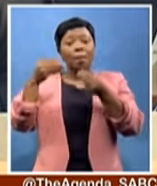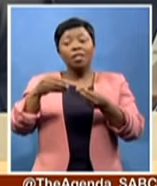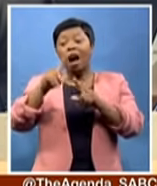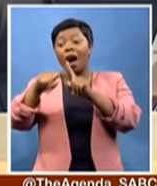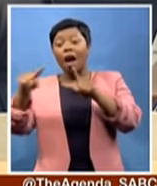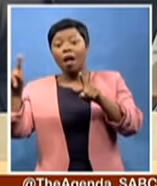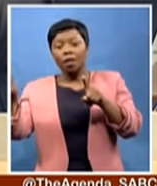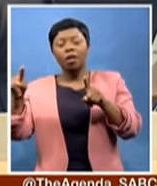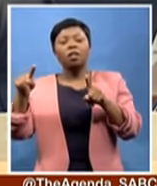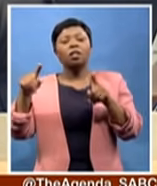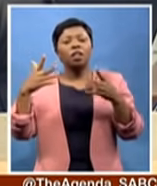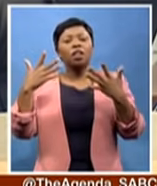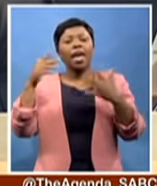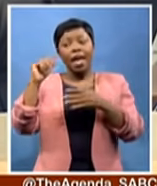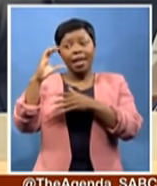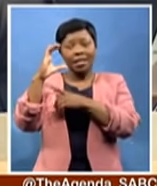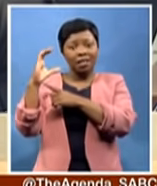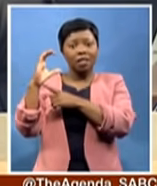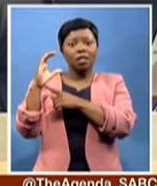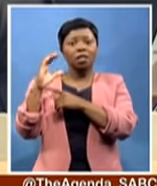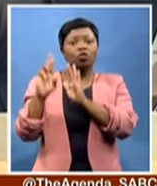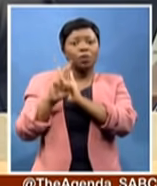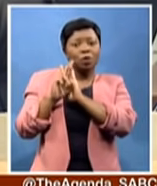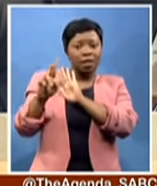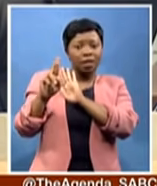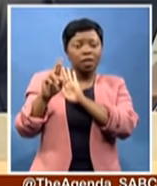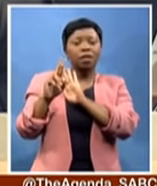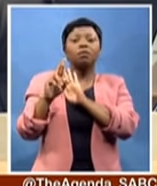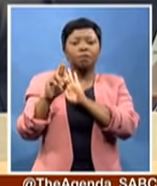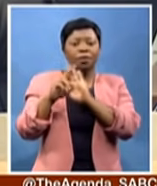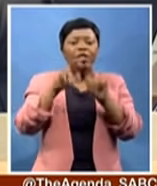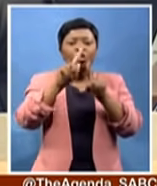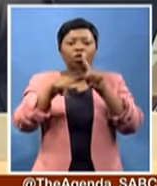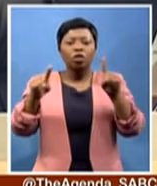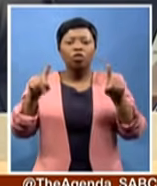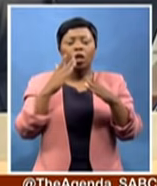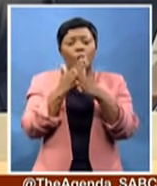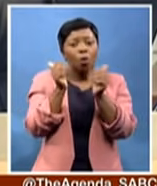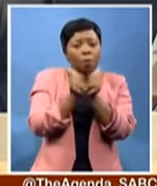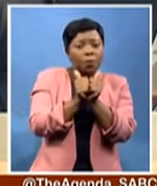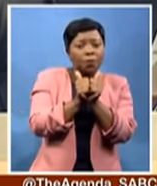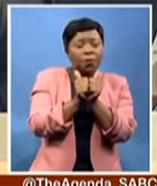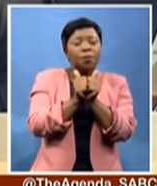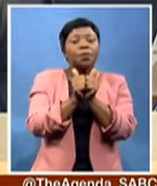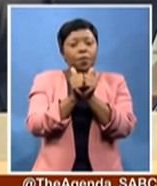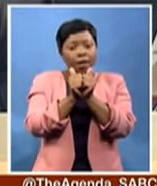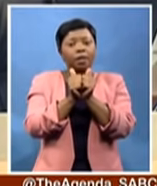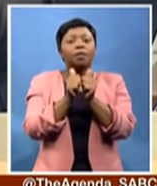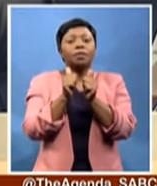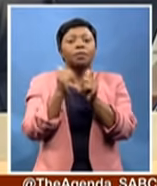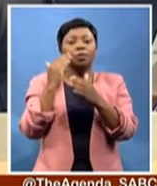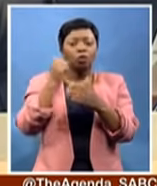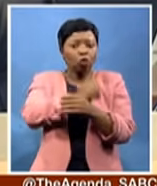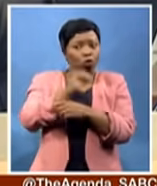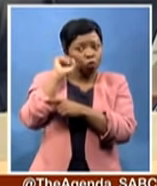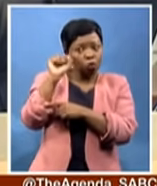a number of my comrades and colleagues are therefore intended to provide whatever